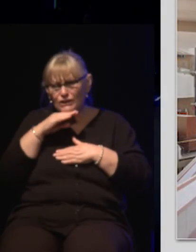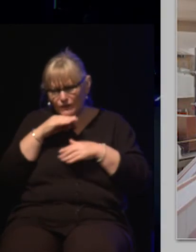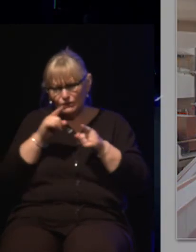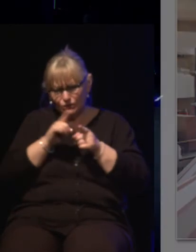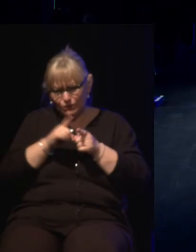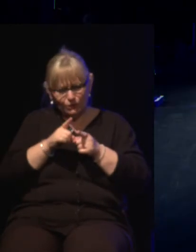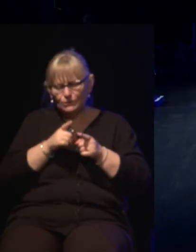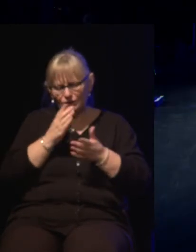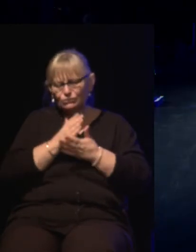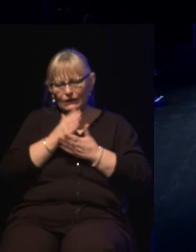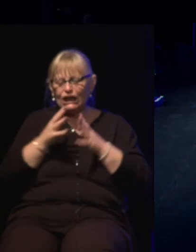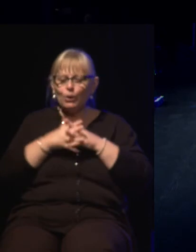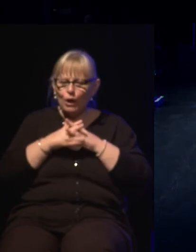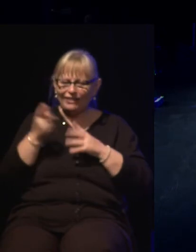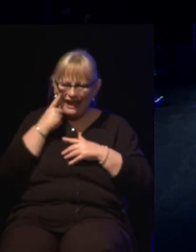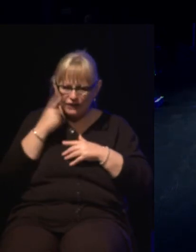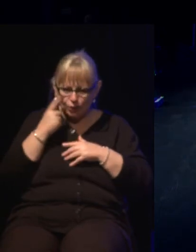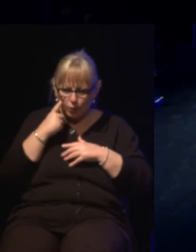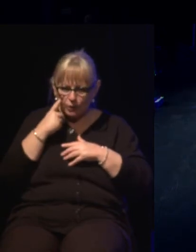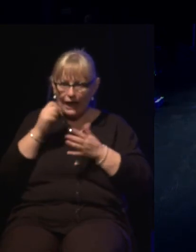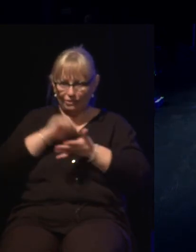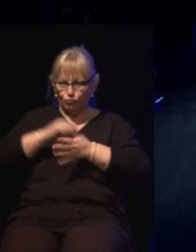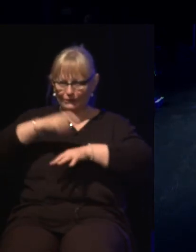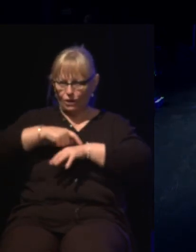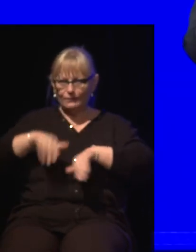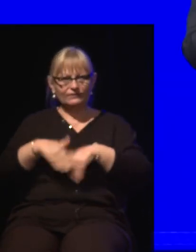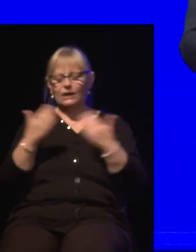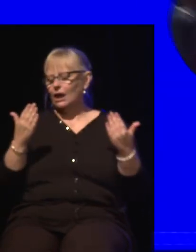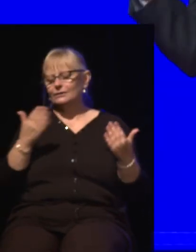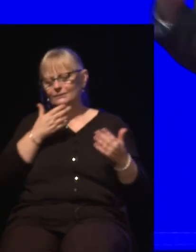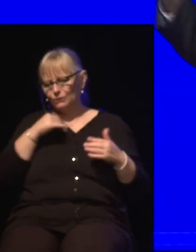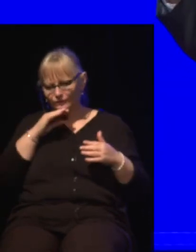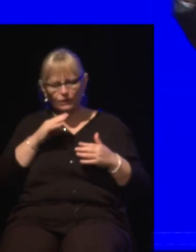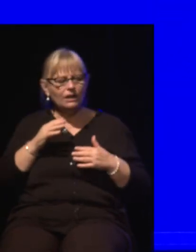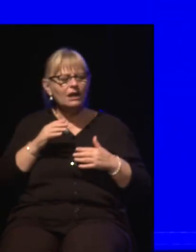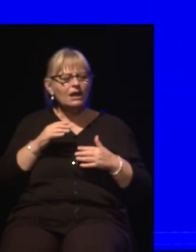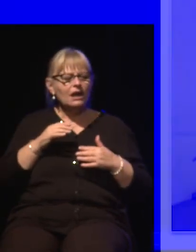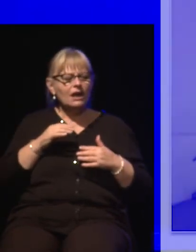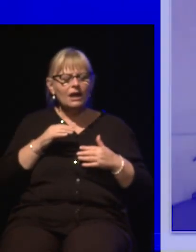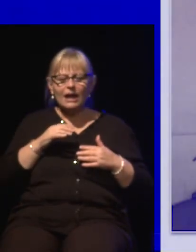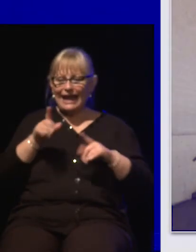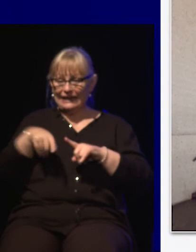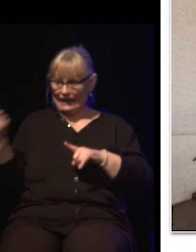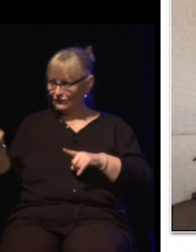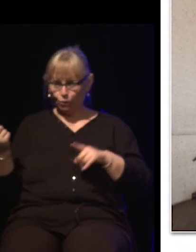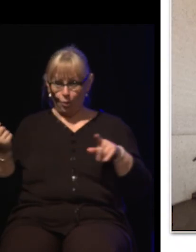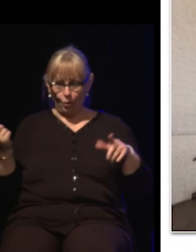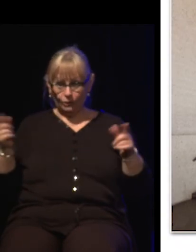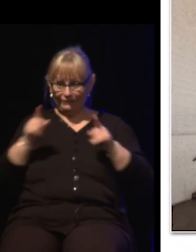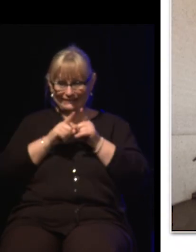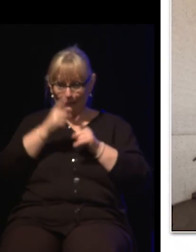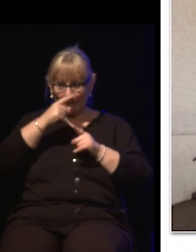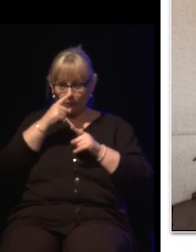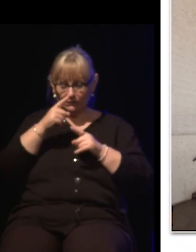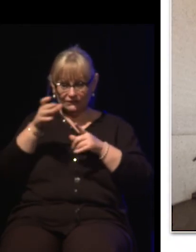it's definitely worth a look, especially in the right time of day when the light's great. And then, next door, same architects designed